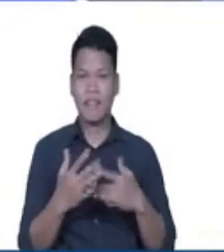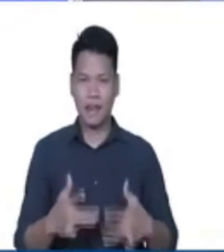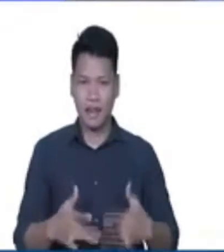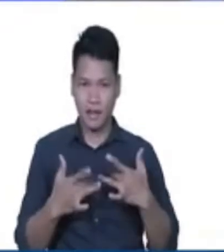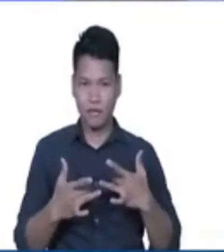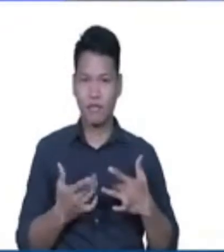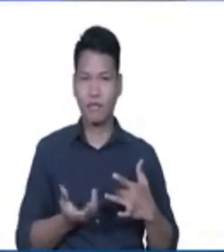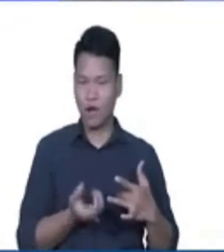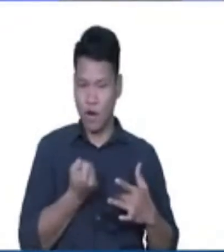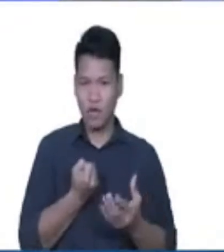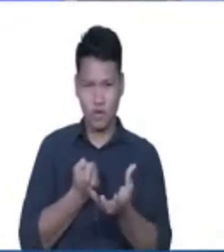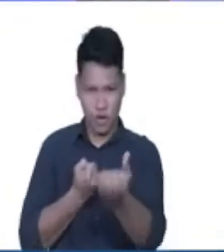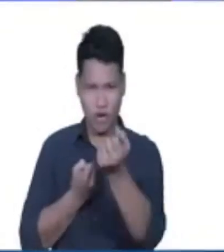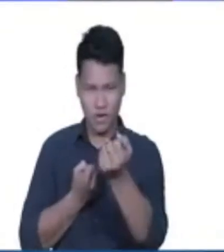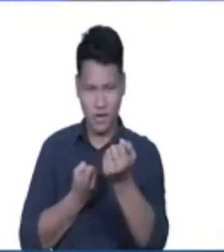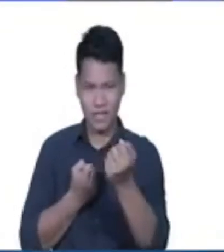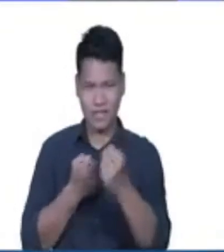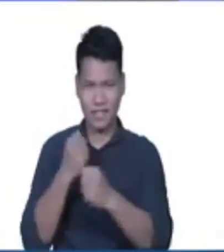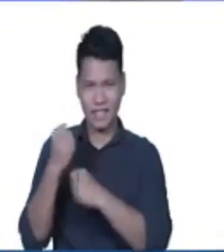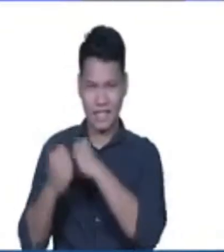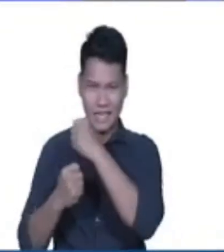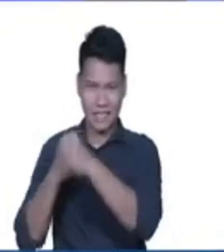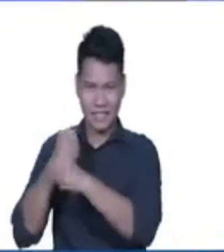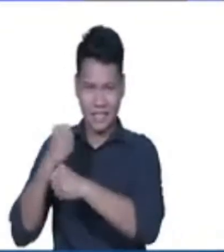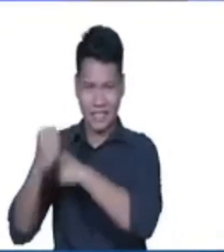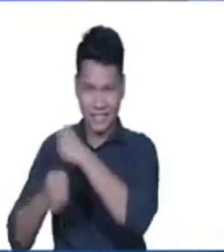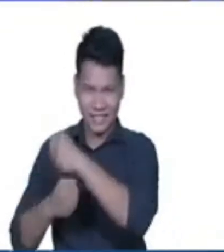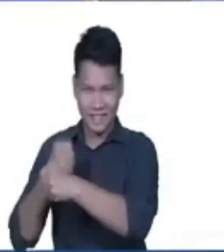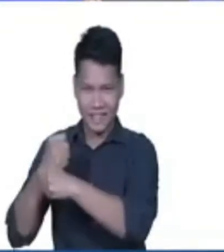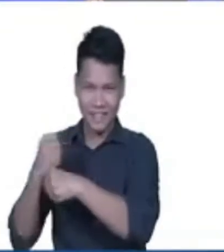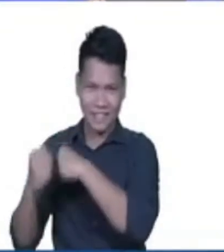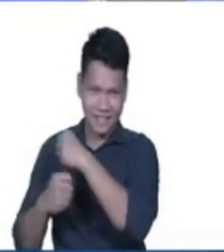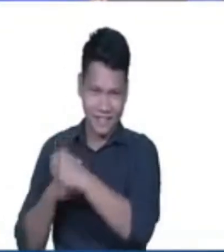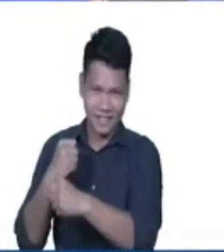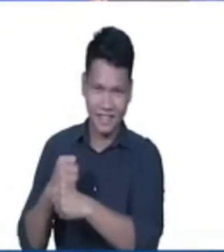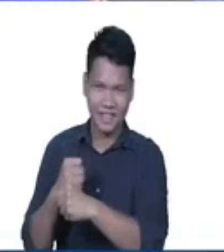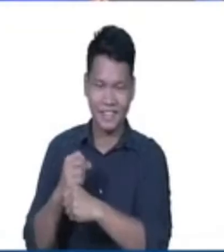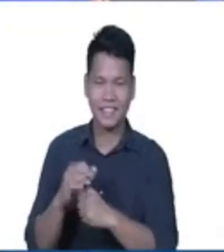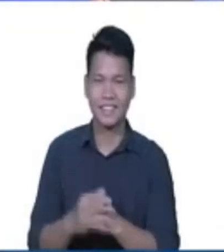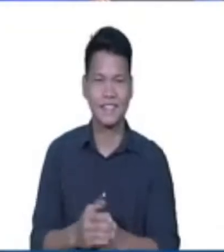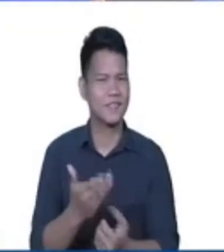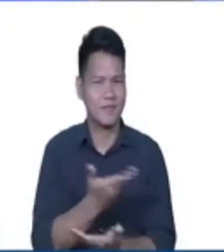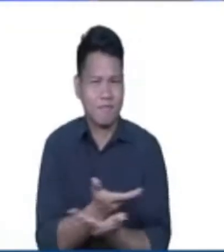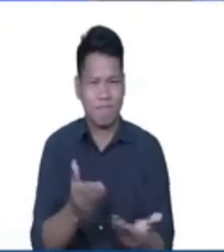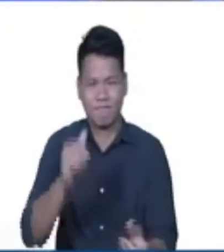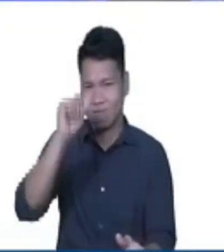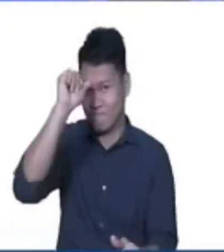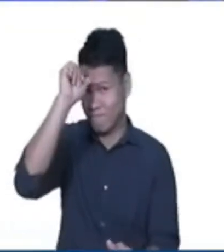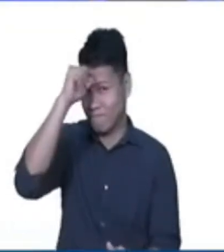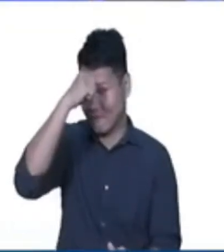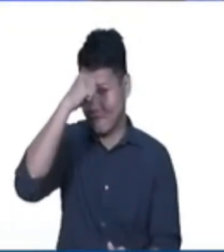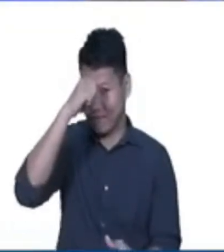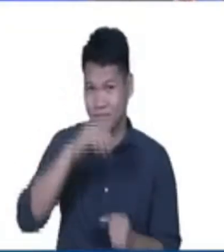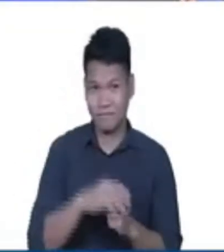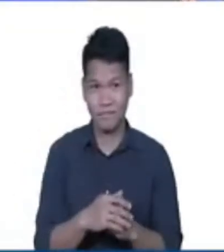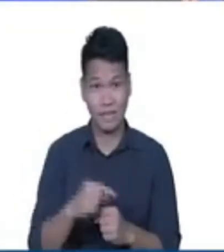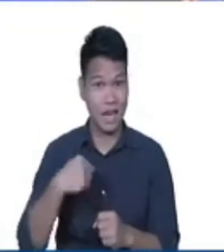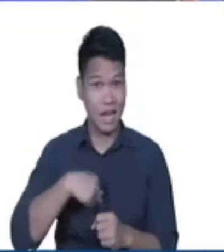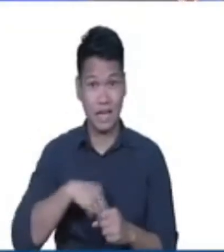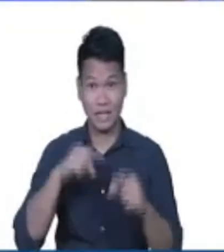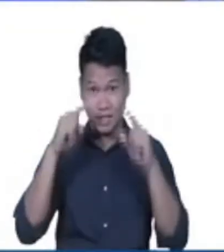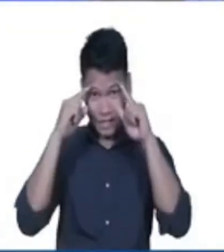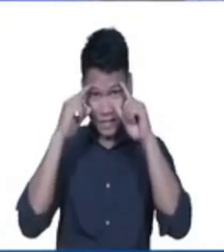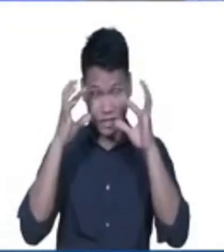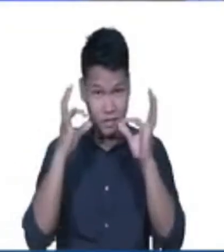my years. But remember, alalahanin po natin, mga kaibigan, na ang ating pagpili,